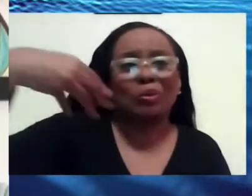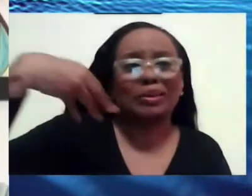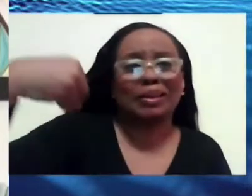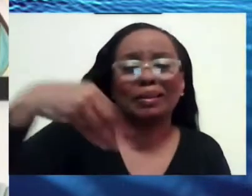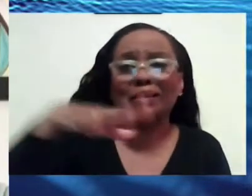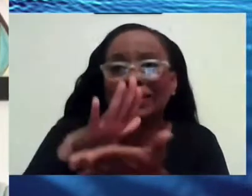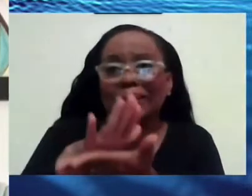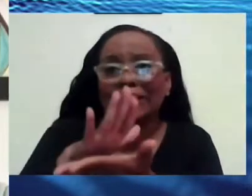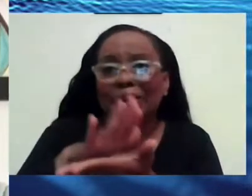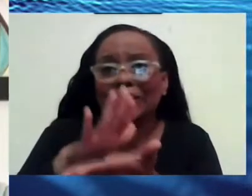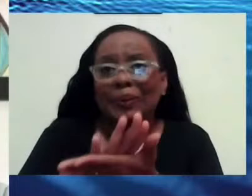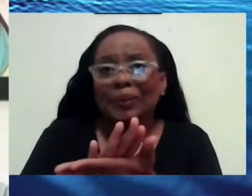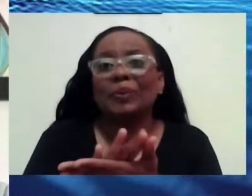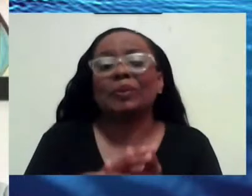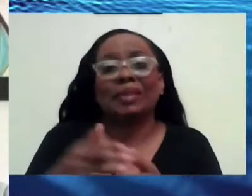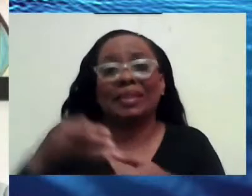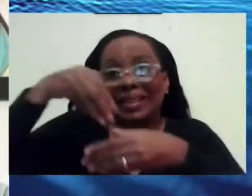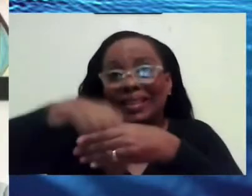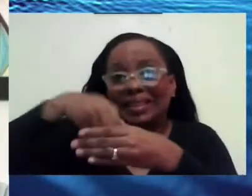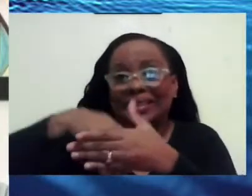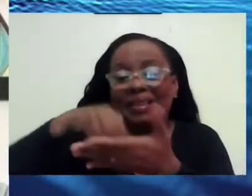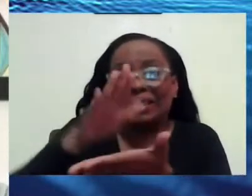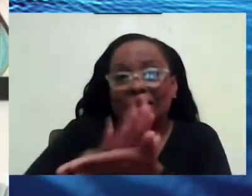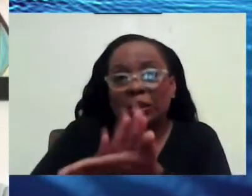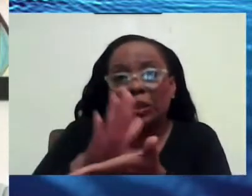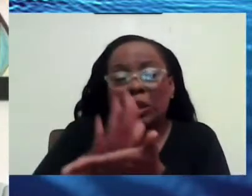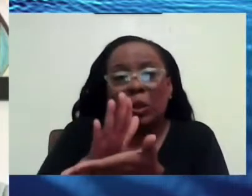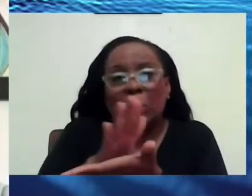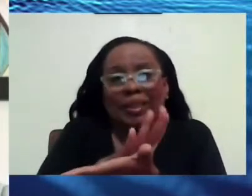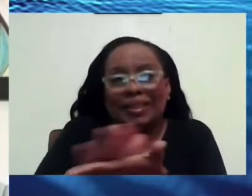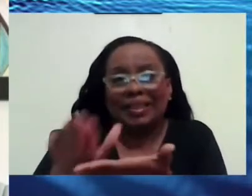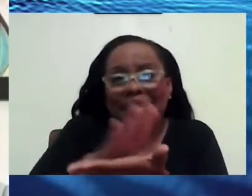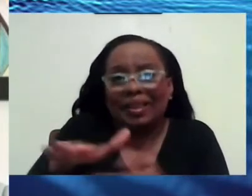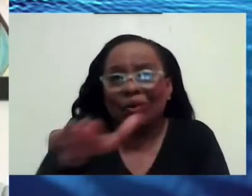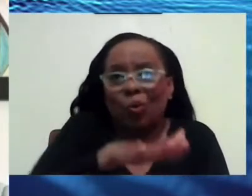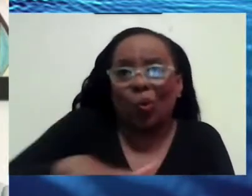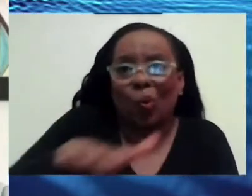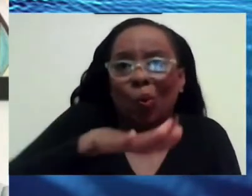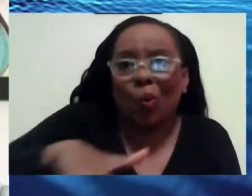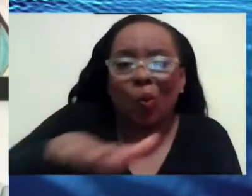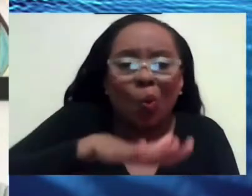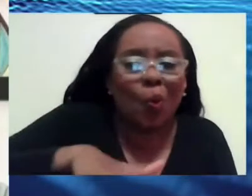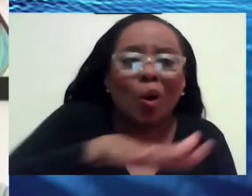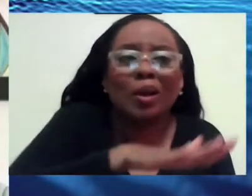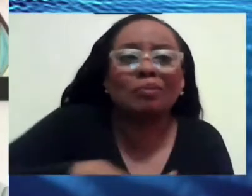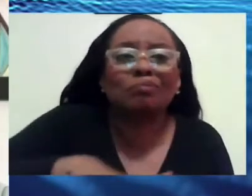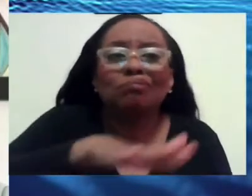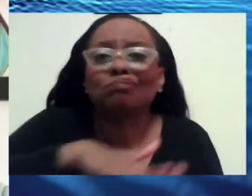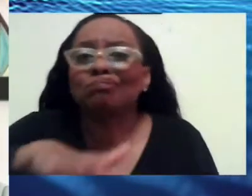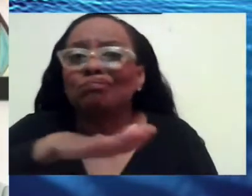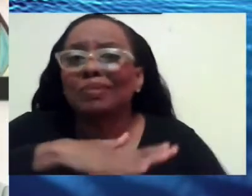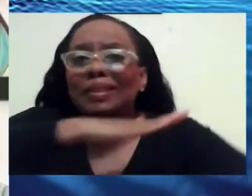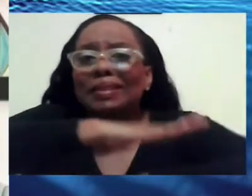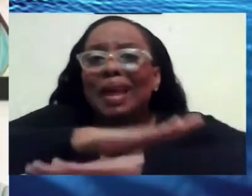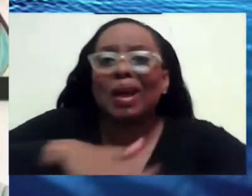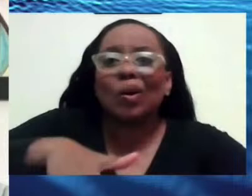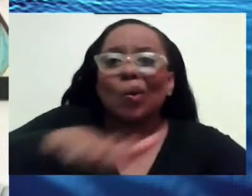janitors would have been in the schools preparing in terms of sanitization and carrying out all of the